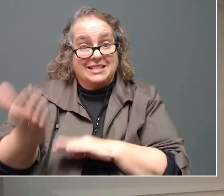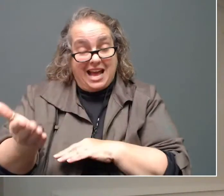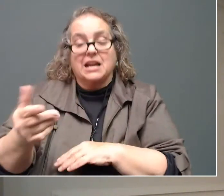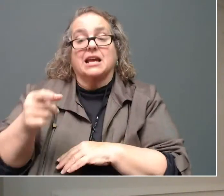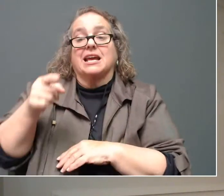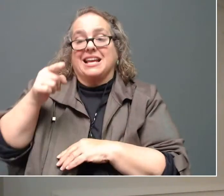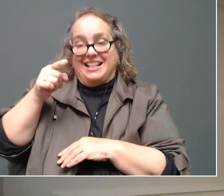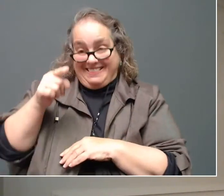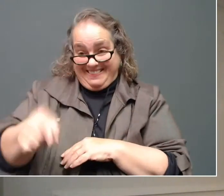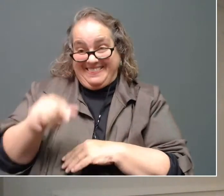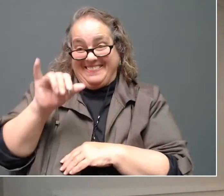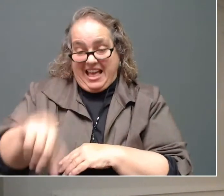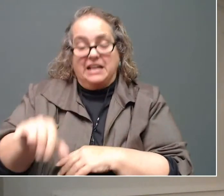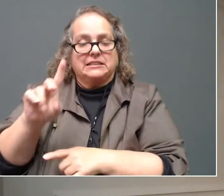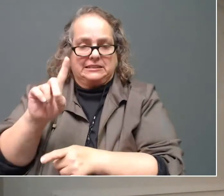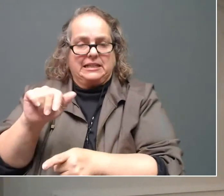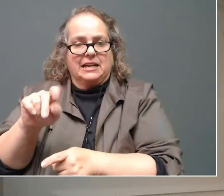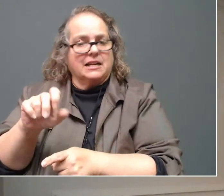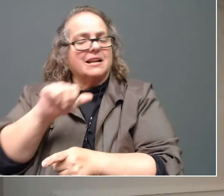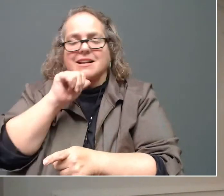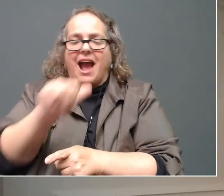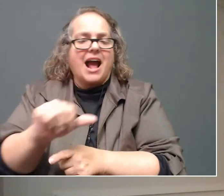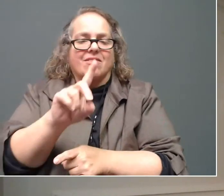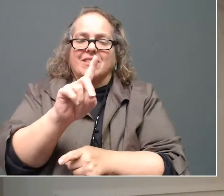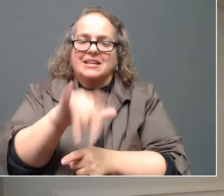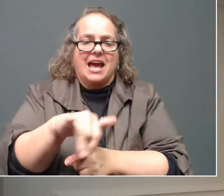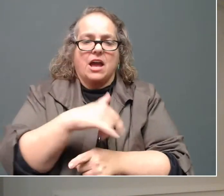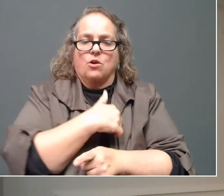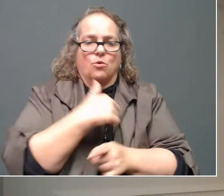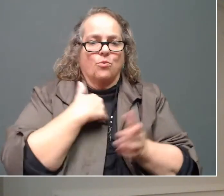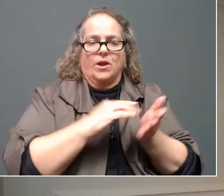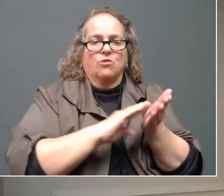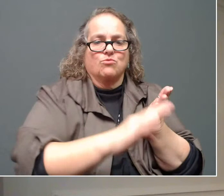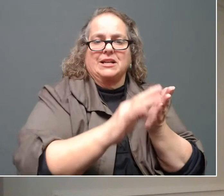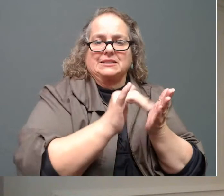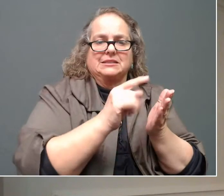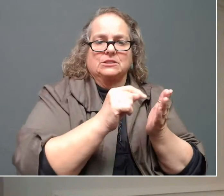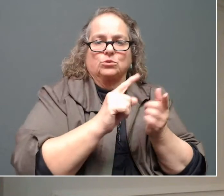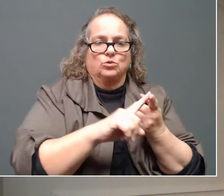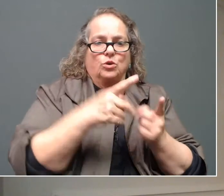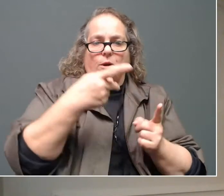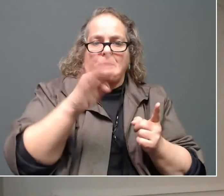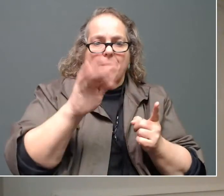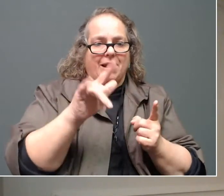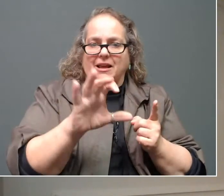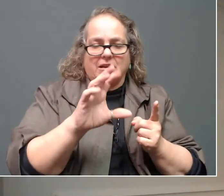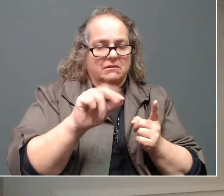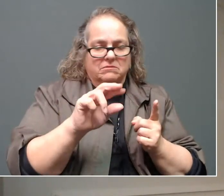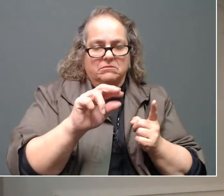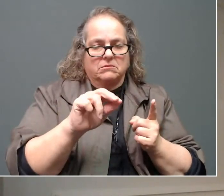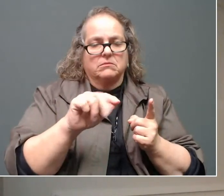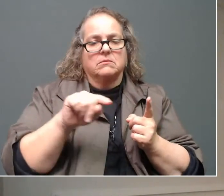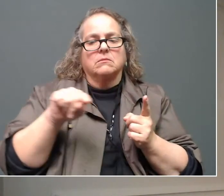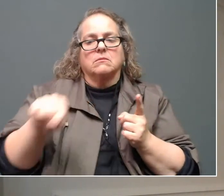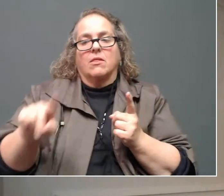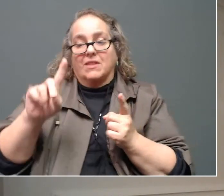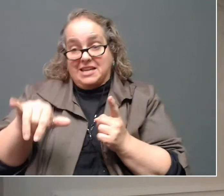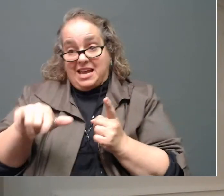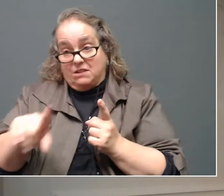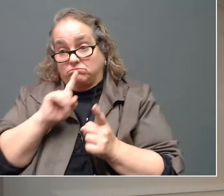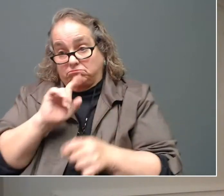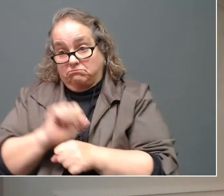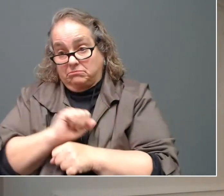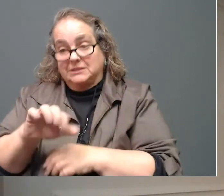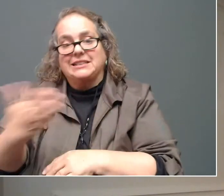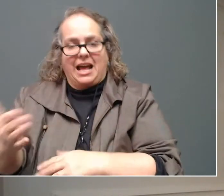release it, which is often delayed by days or weeks after the person's actual passing. So I hope that helps again to bring some kind of additional